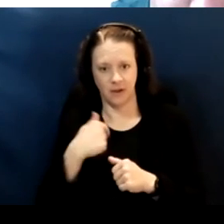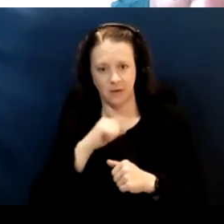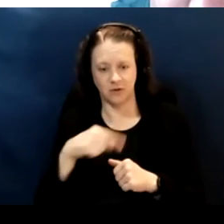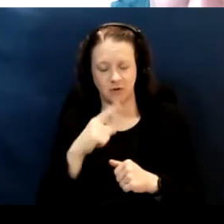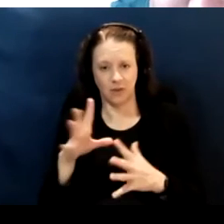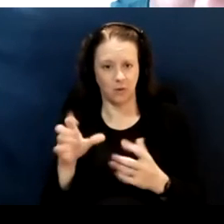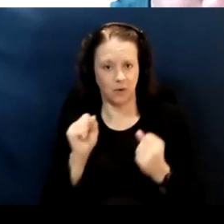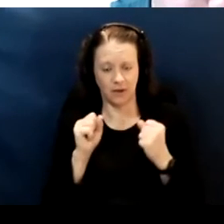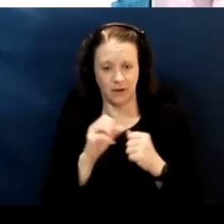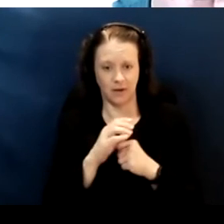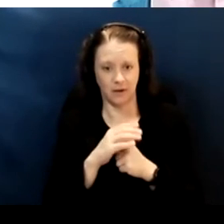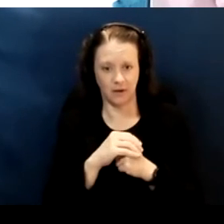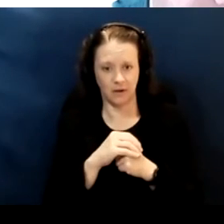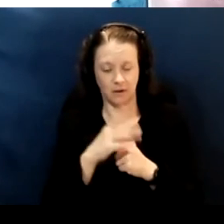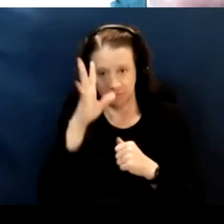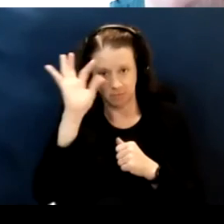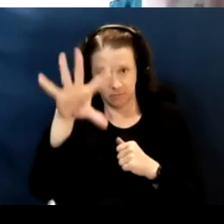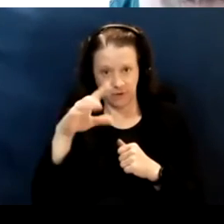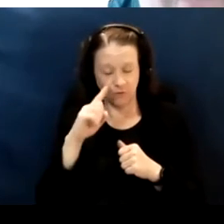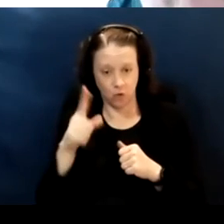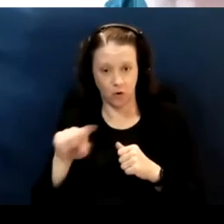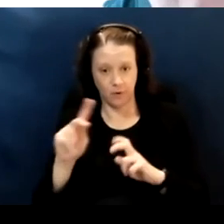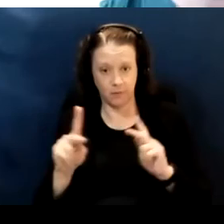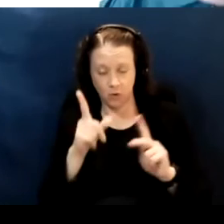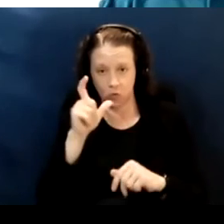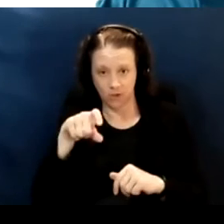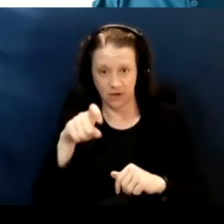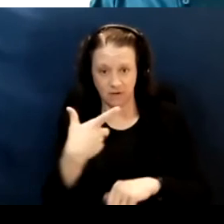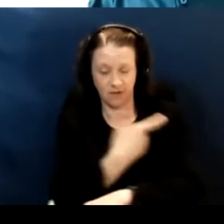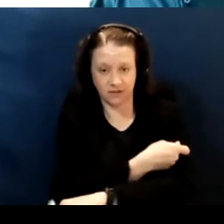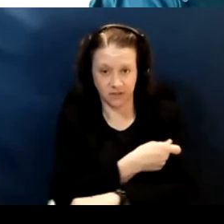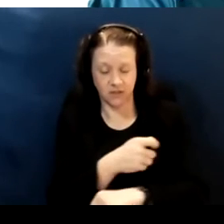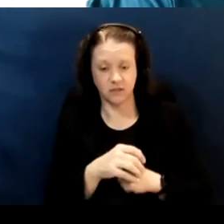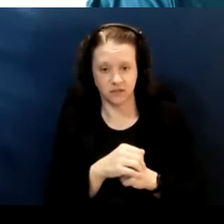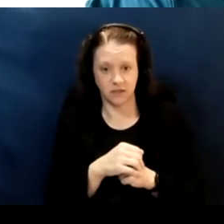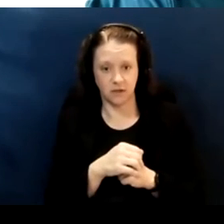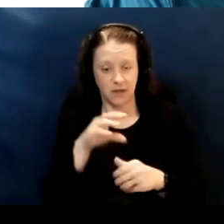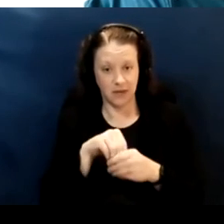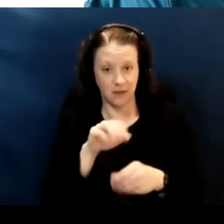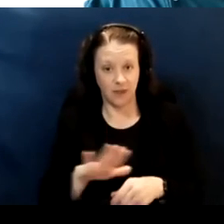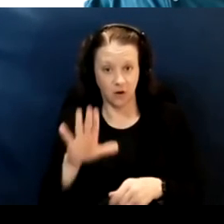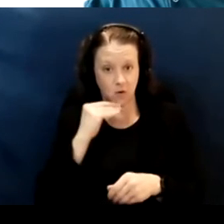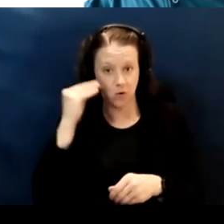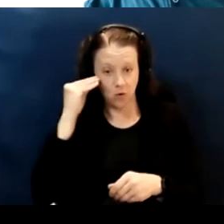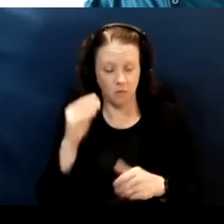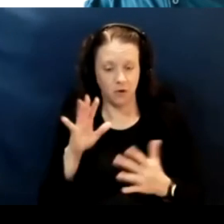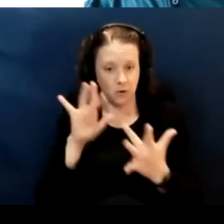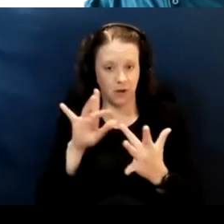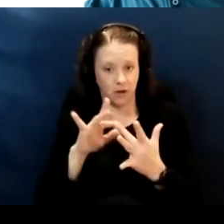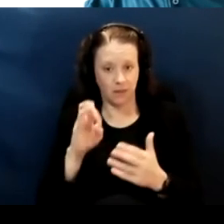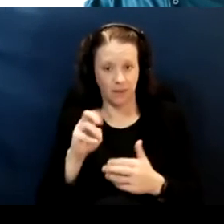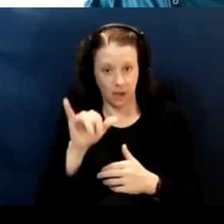really quick and put it out there that for those that need vaccines in their homes, to contact the